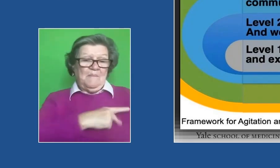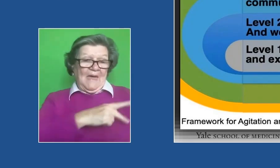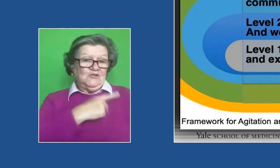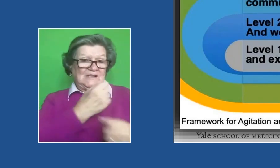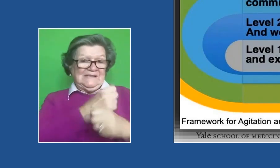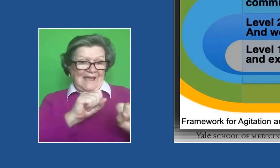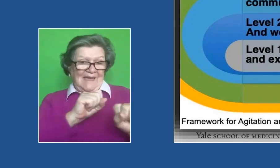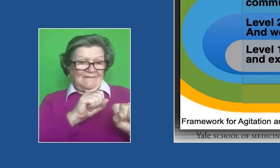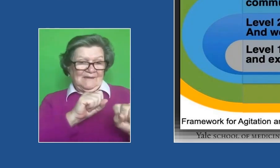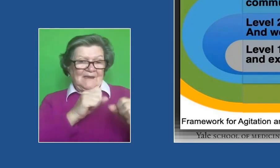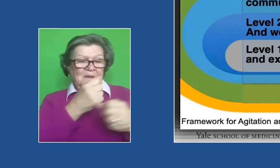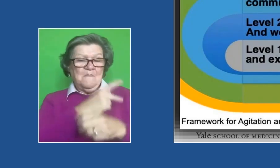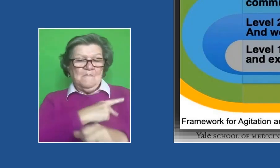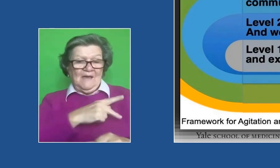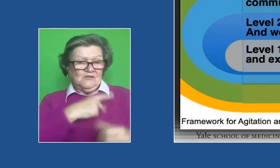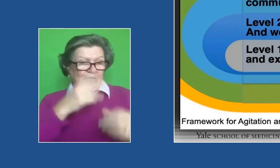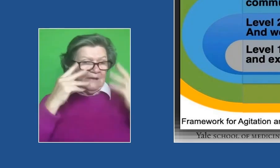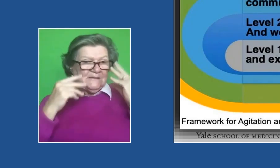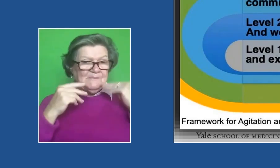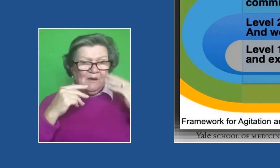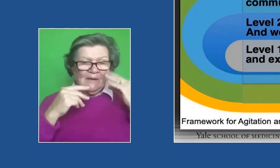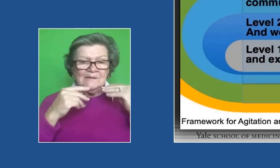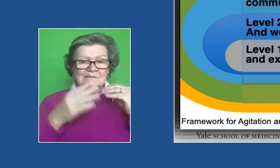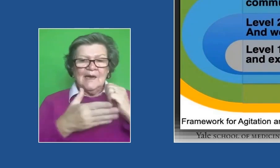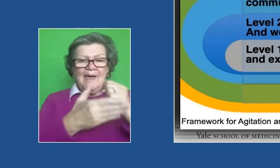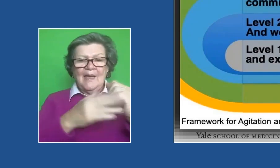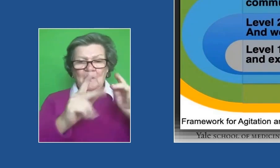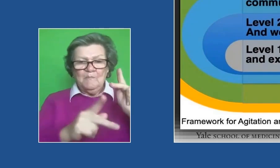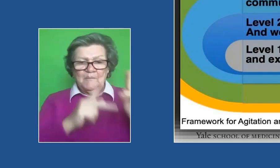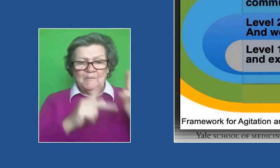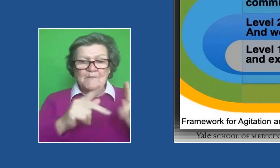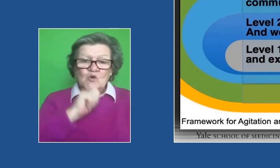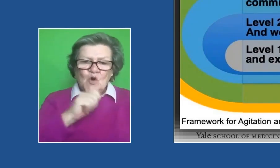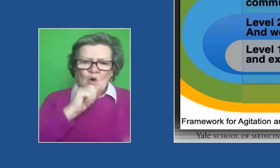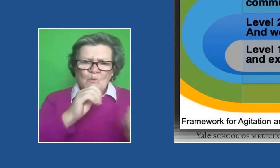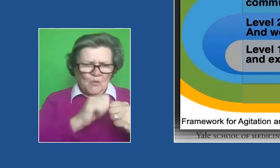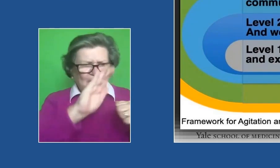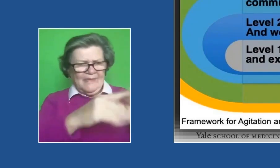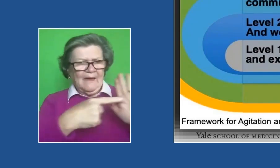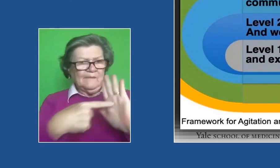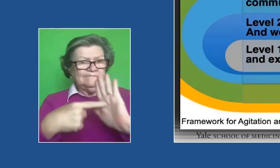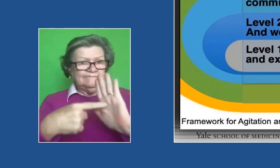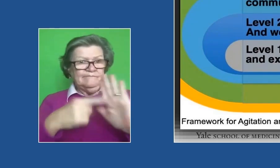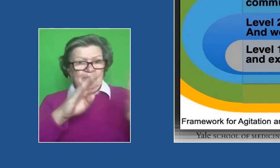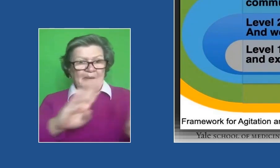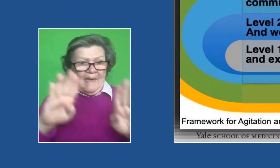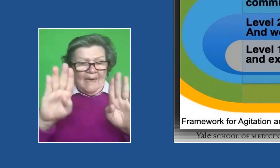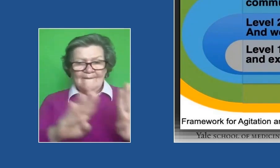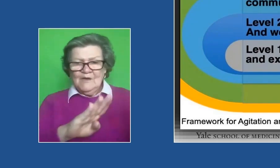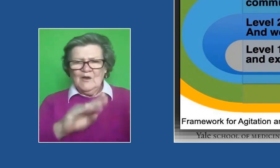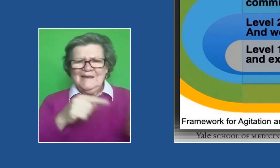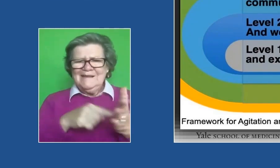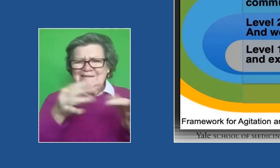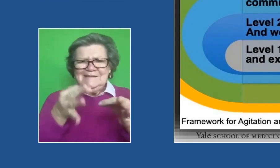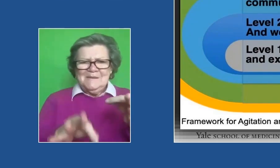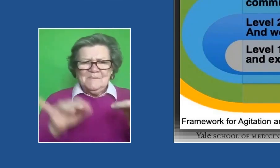of trying to help individuals cope with their disinhibited behavior. So this is just as simple as